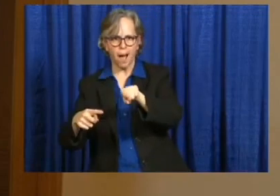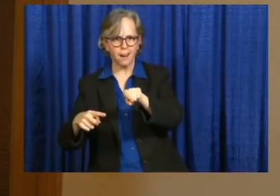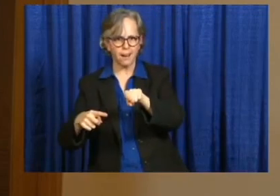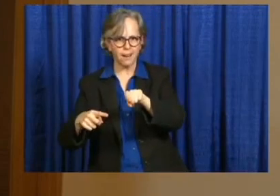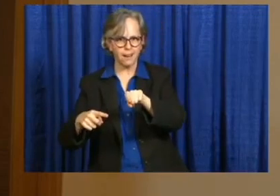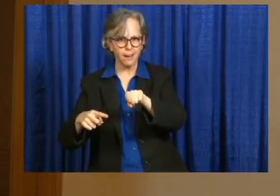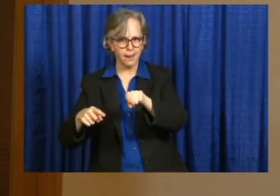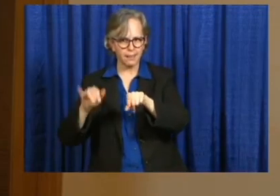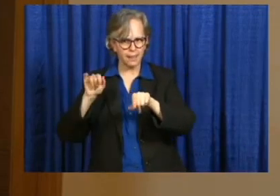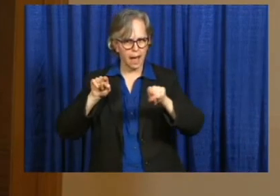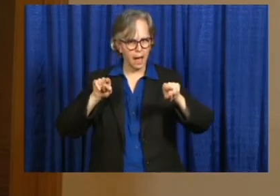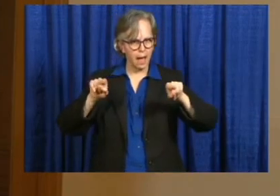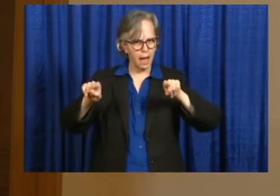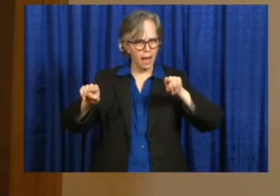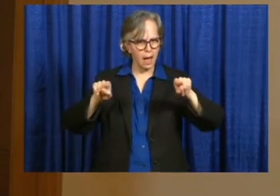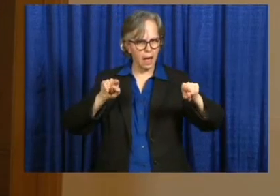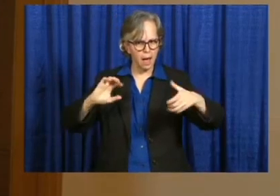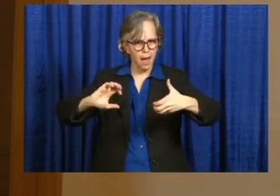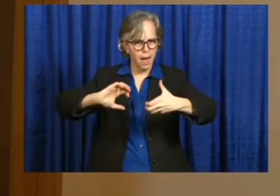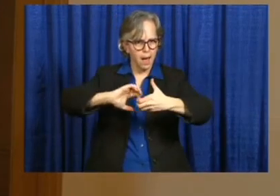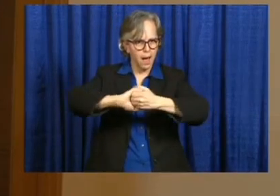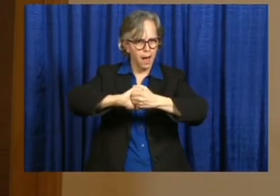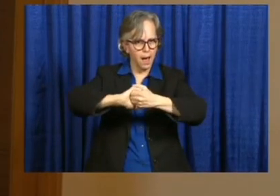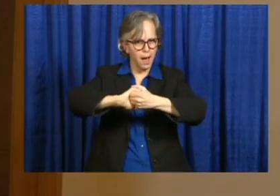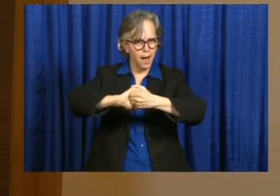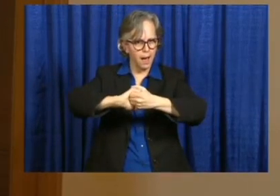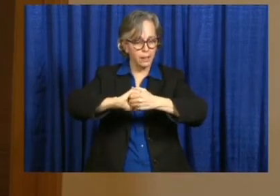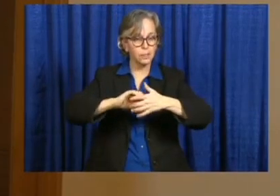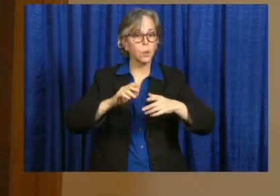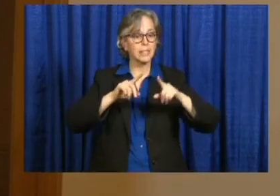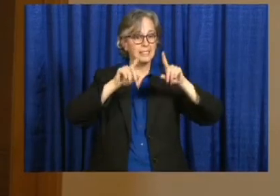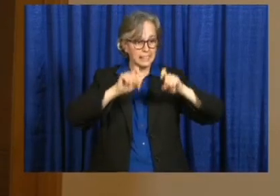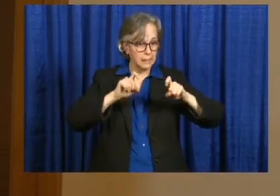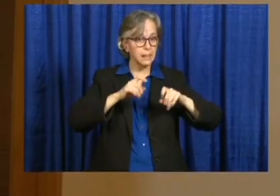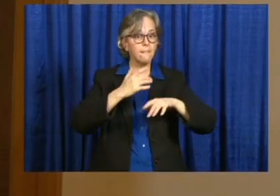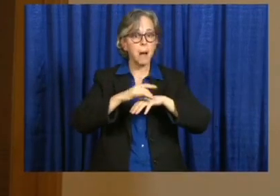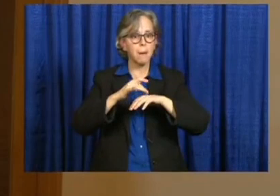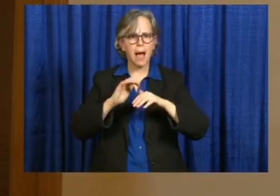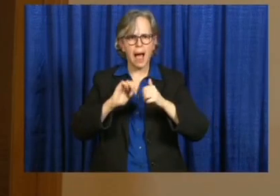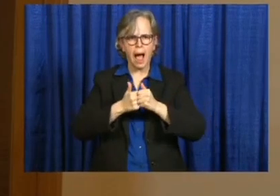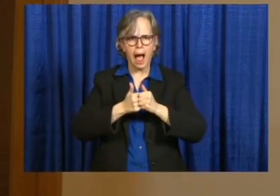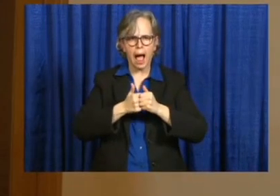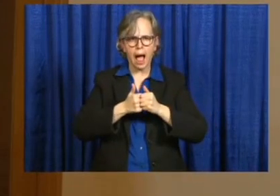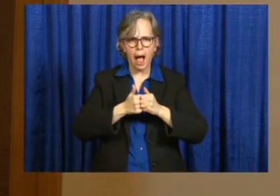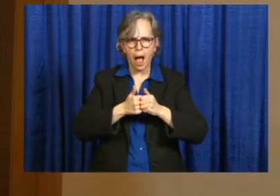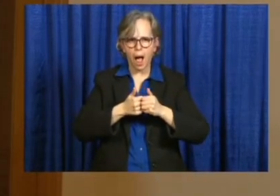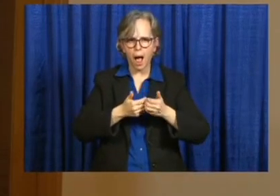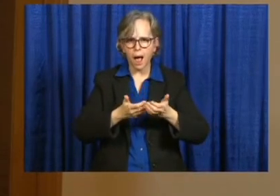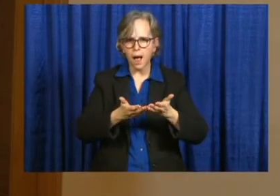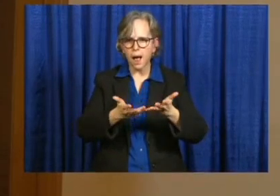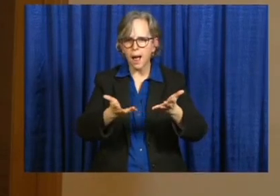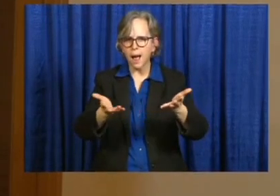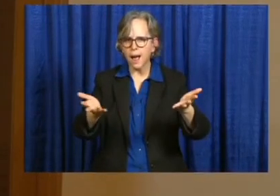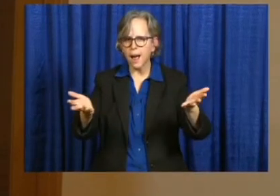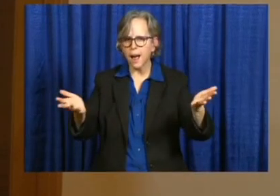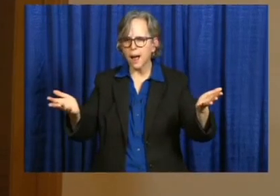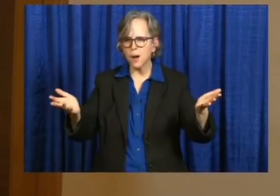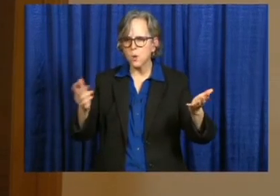we have the testing, wrap our arms around the rest of us. And all of that will get us out of this faster,